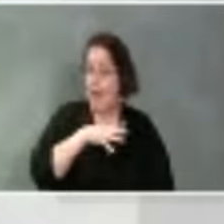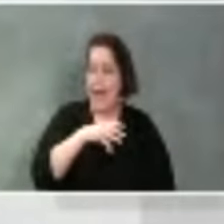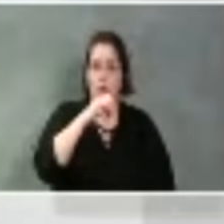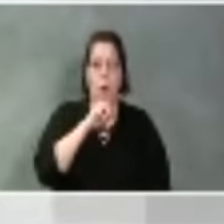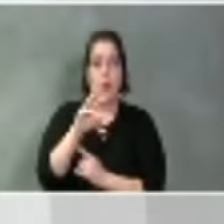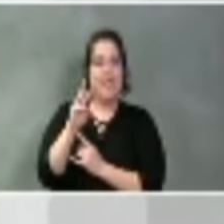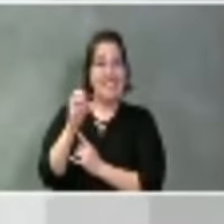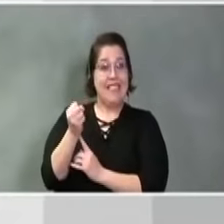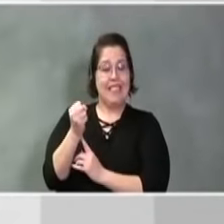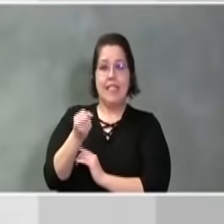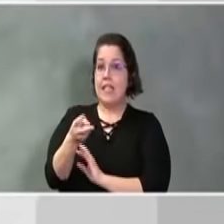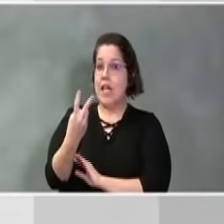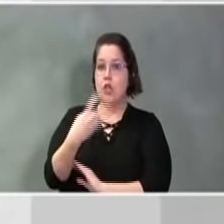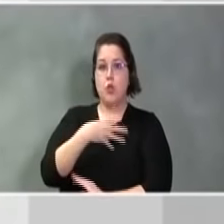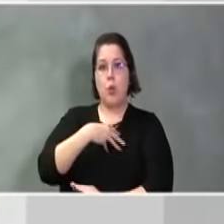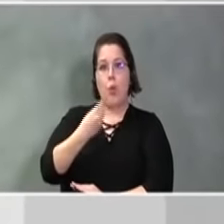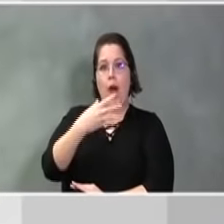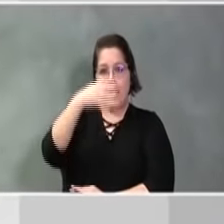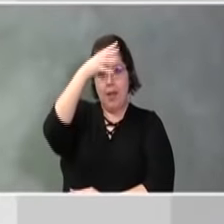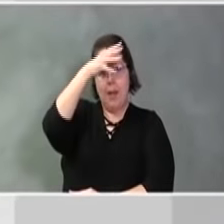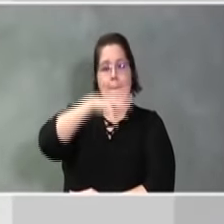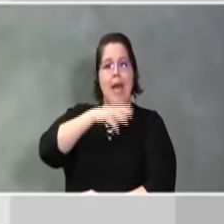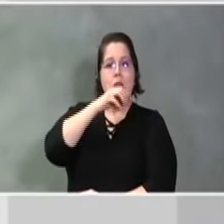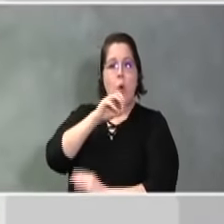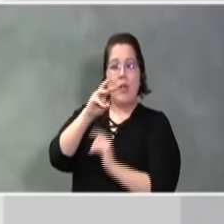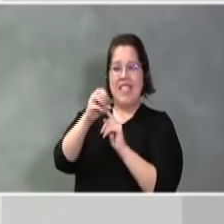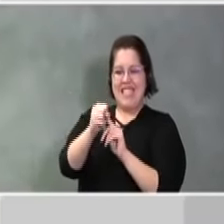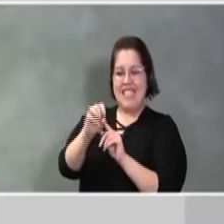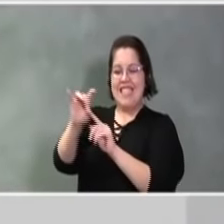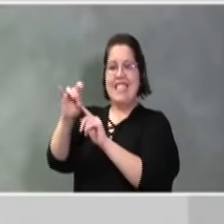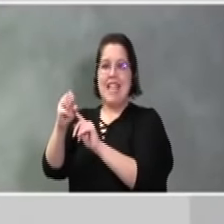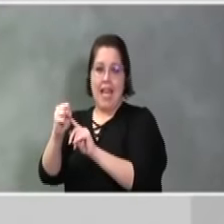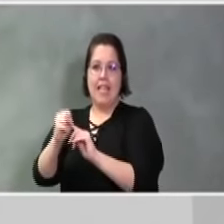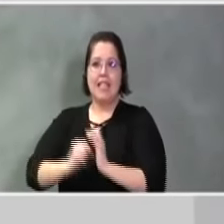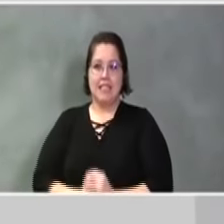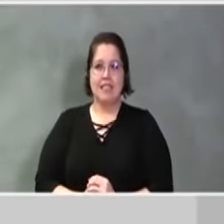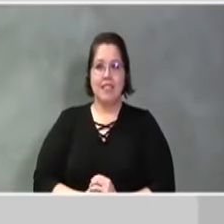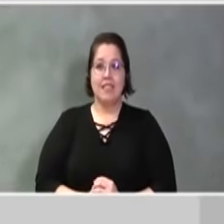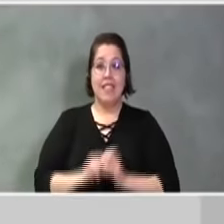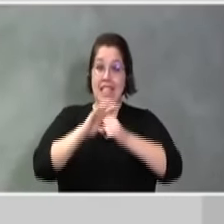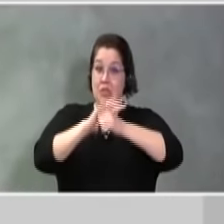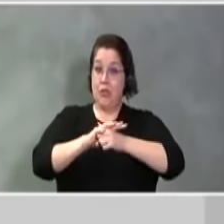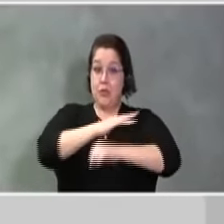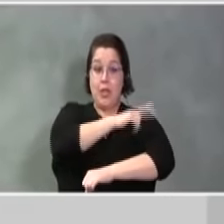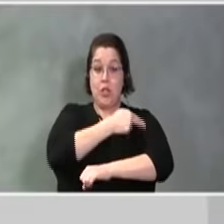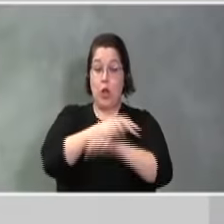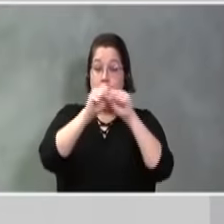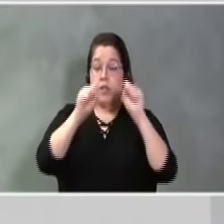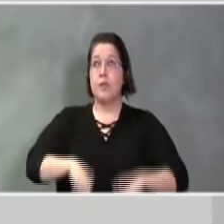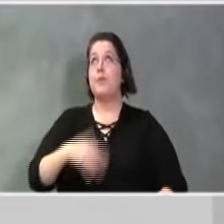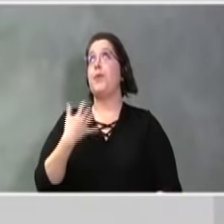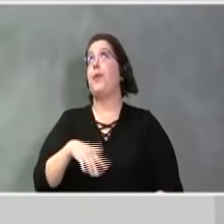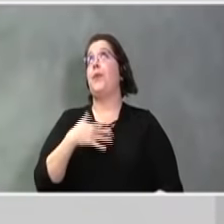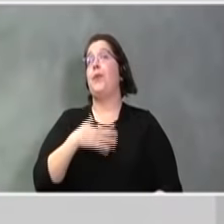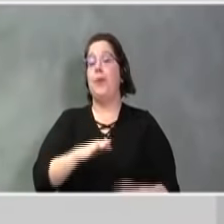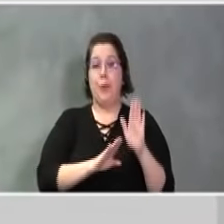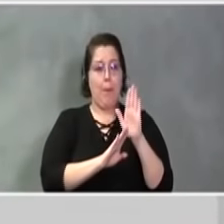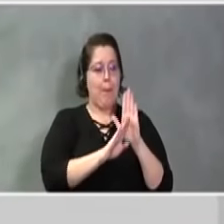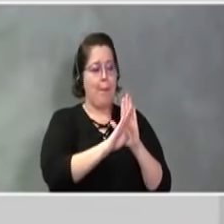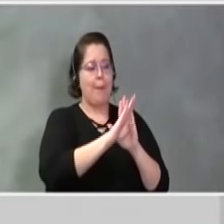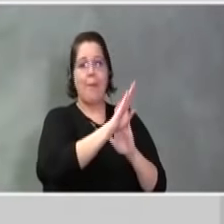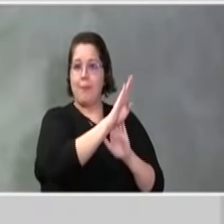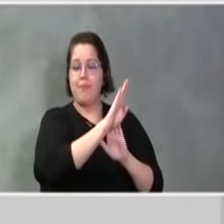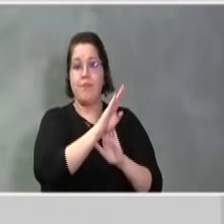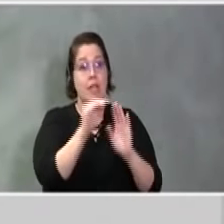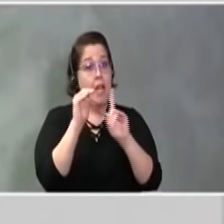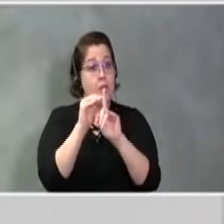60s, and 2 white males in their 60s and 80s. The stress on our hospital system continues to increase. As a reminder,